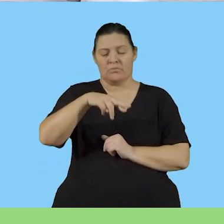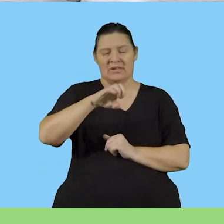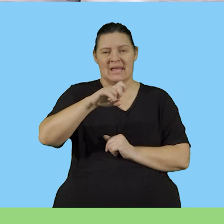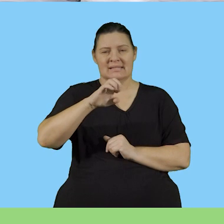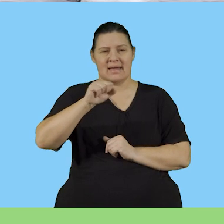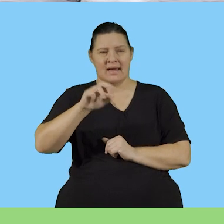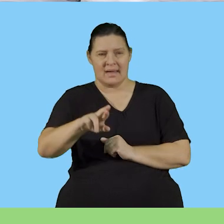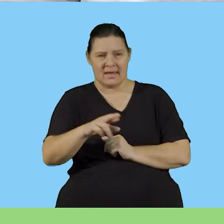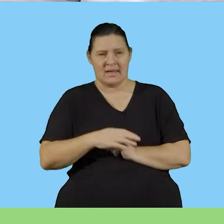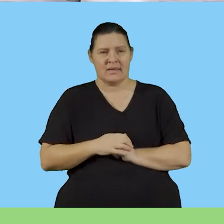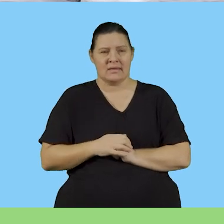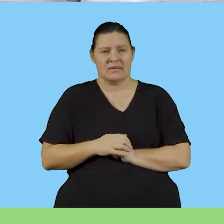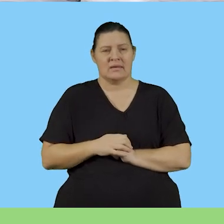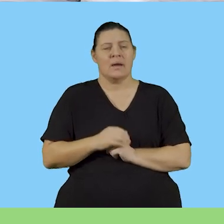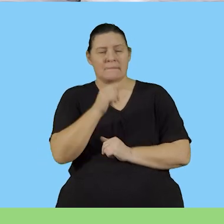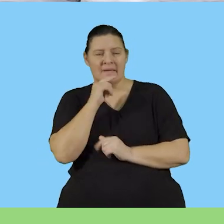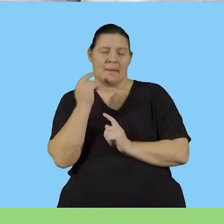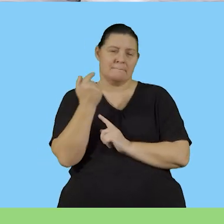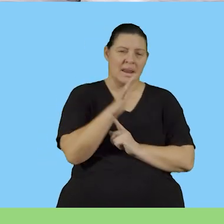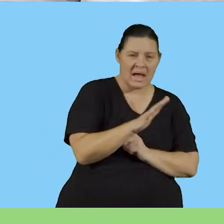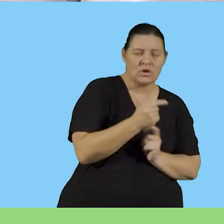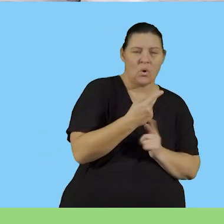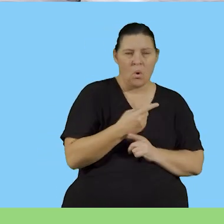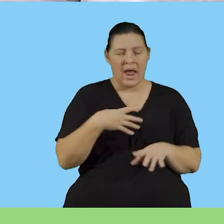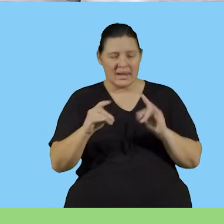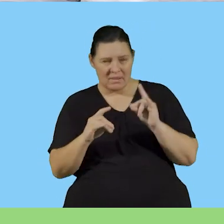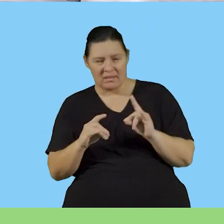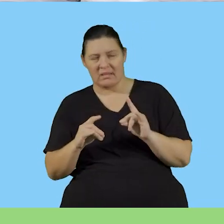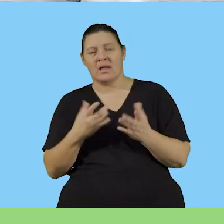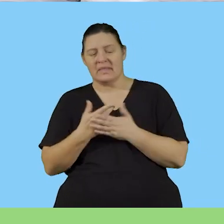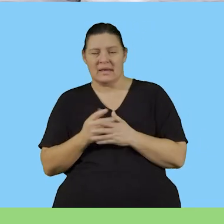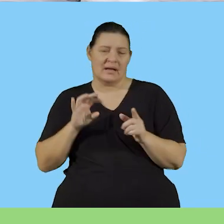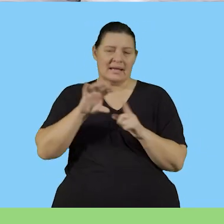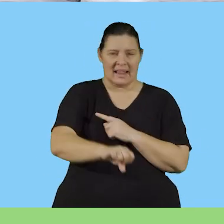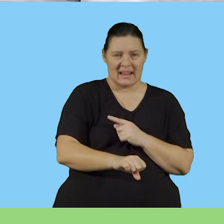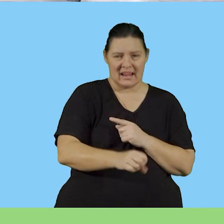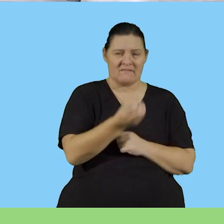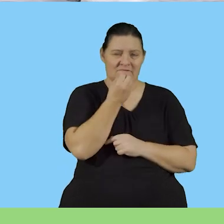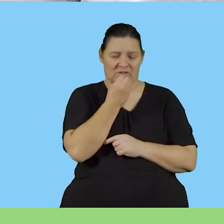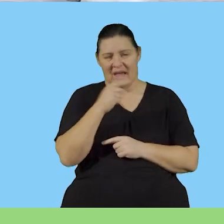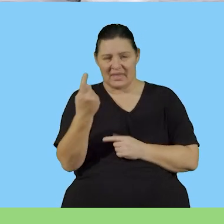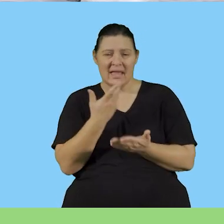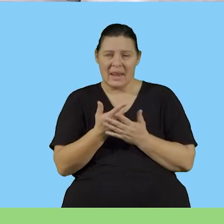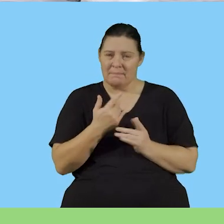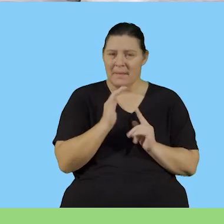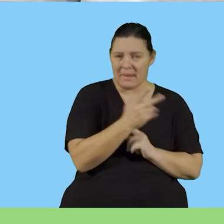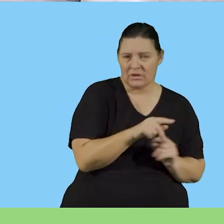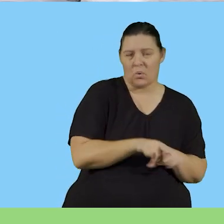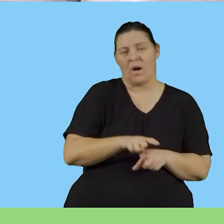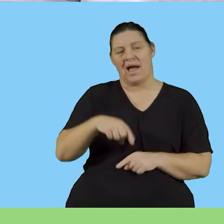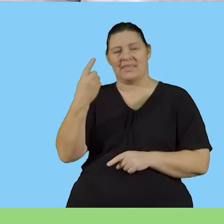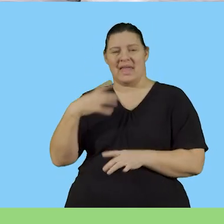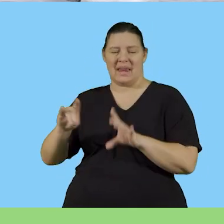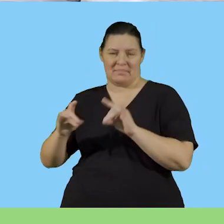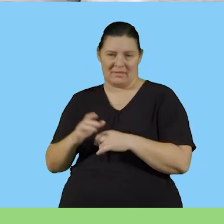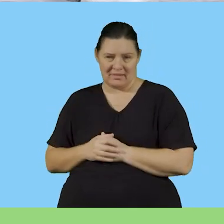A predator can be a plant or an animal that kills a prey, which can also be a plant